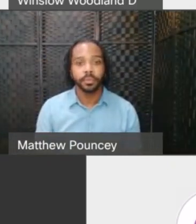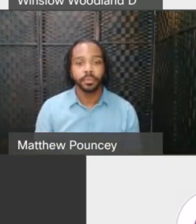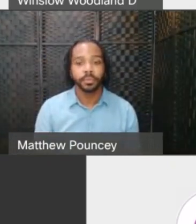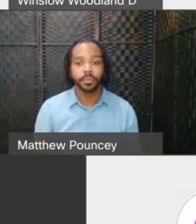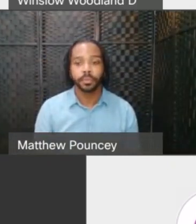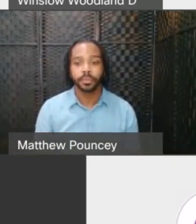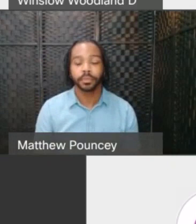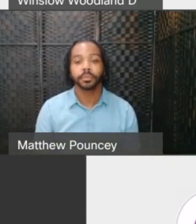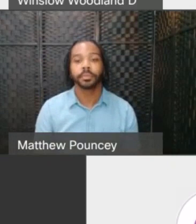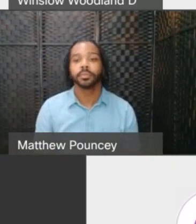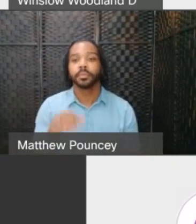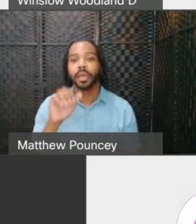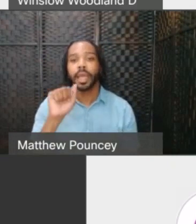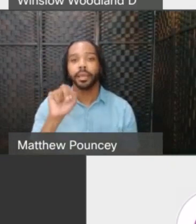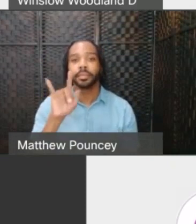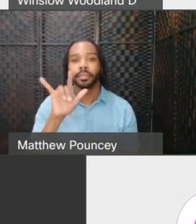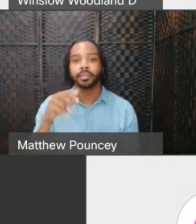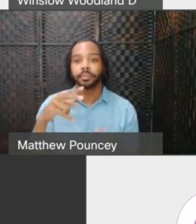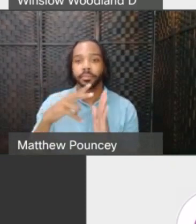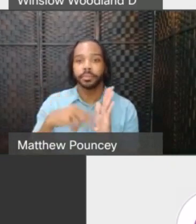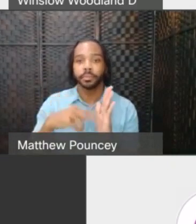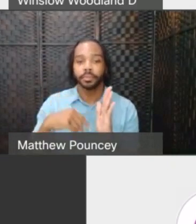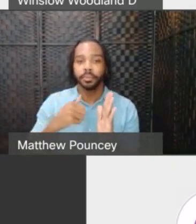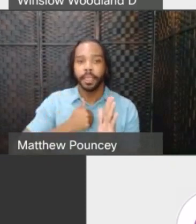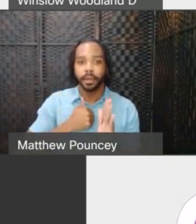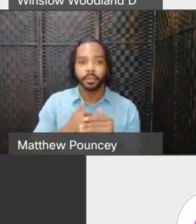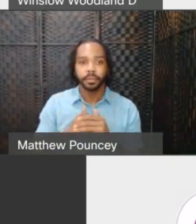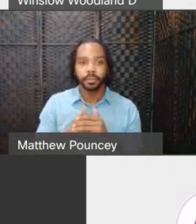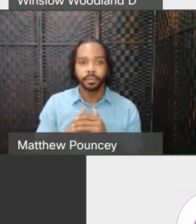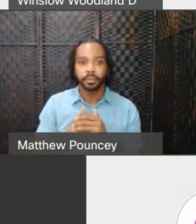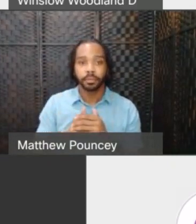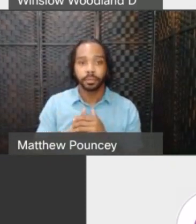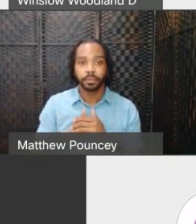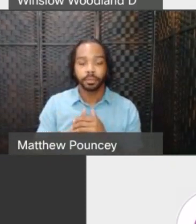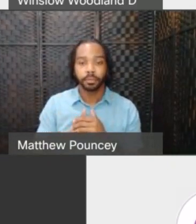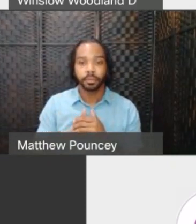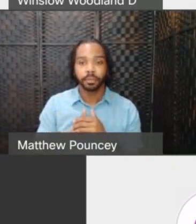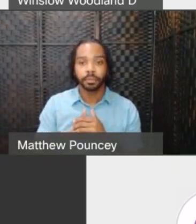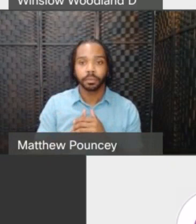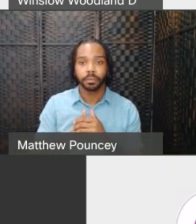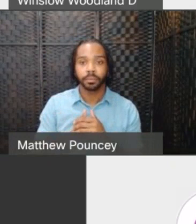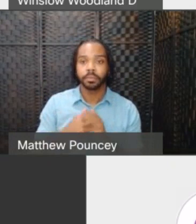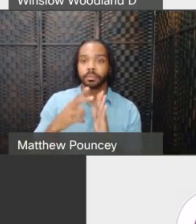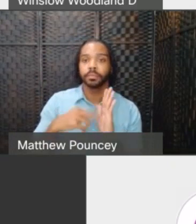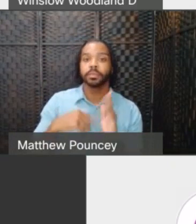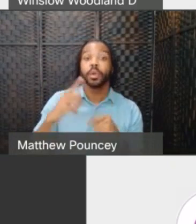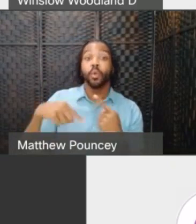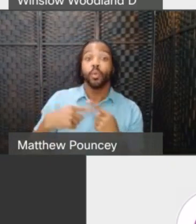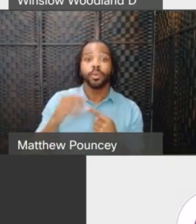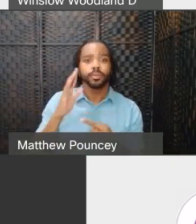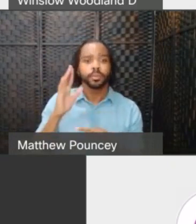Could we advise, oh, sorry. When will DDS send a